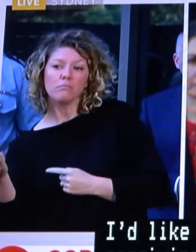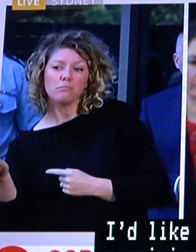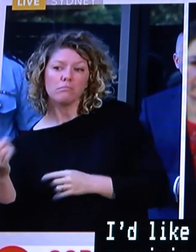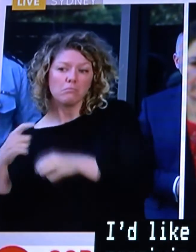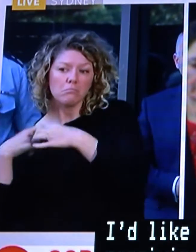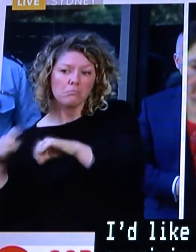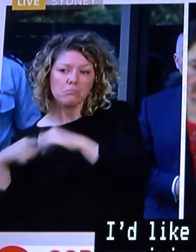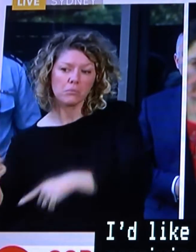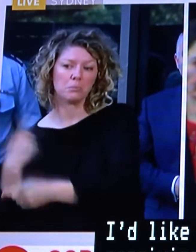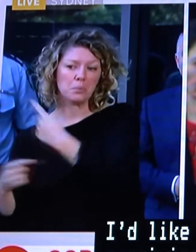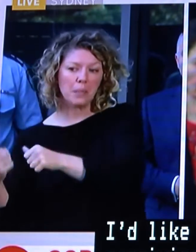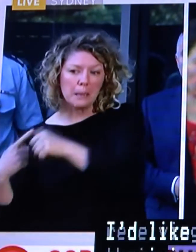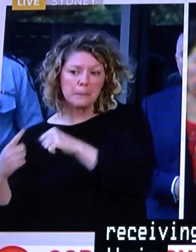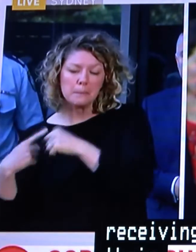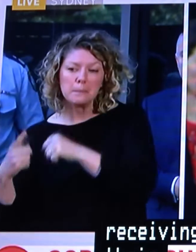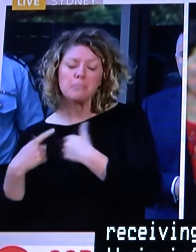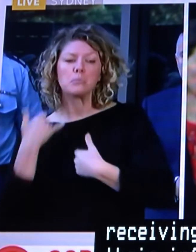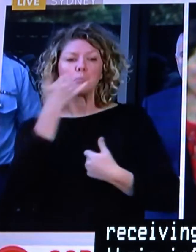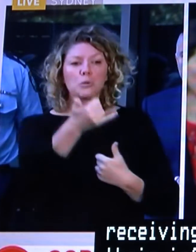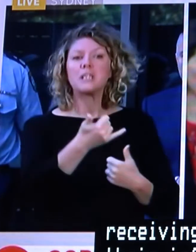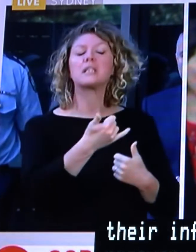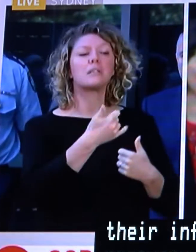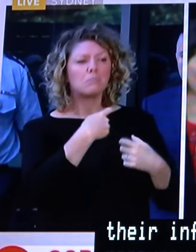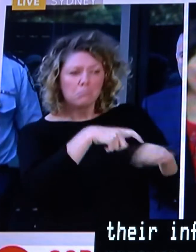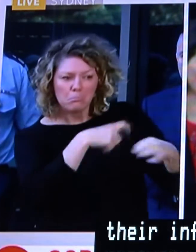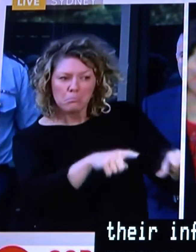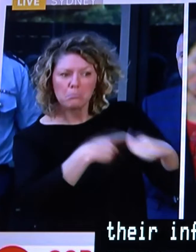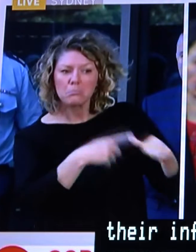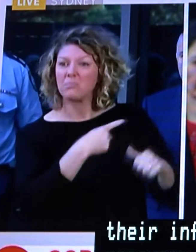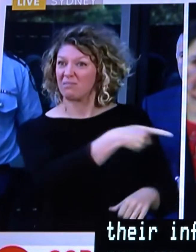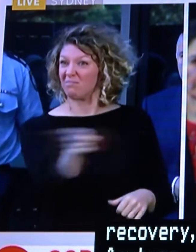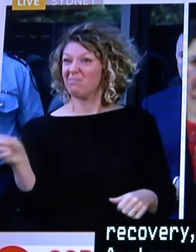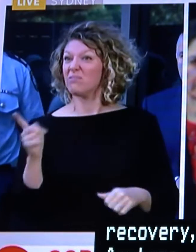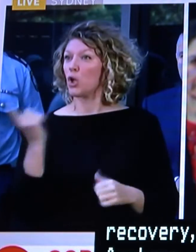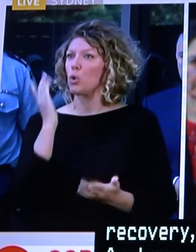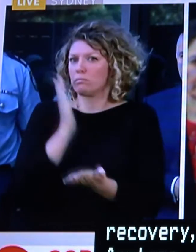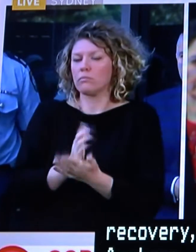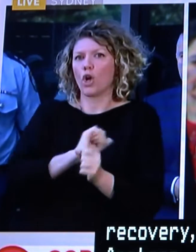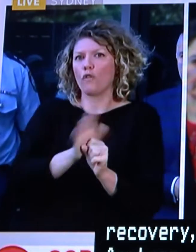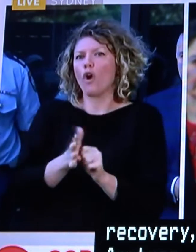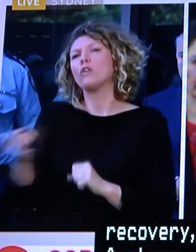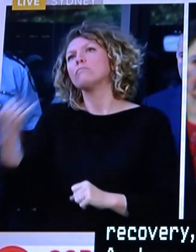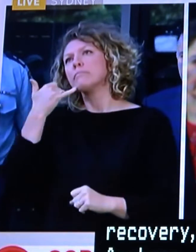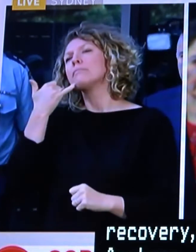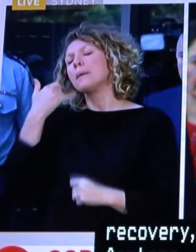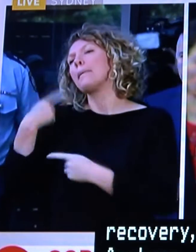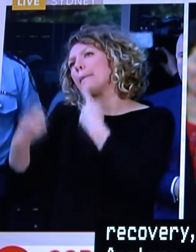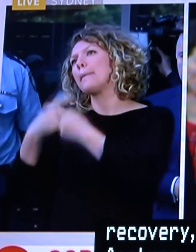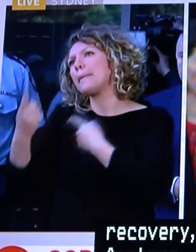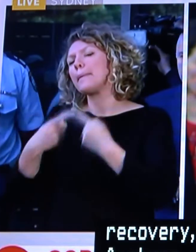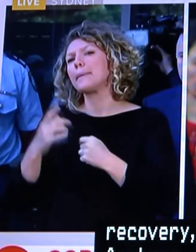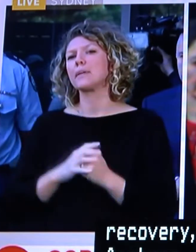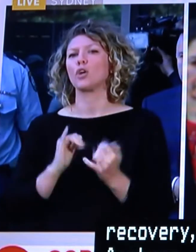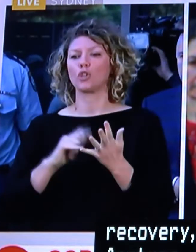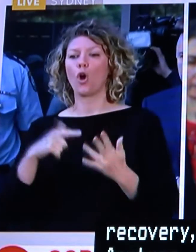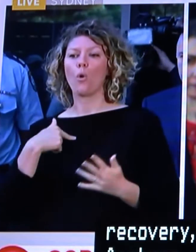as well as their risk factors. So we have been ringing cases, confirmed cases, at 3 weeks